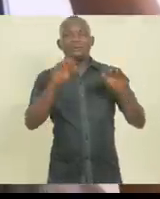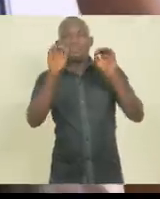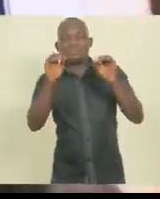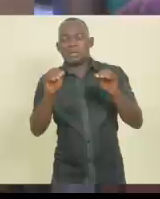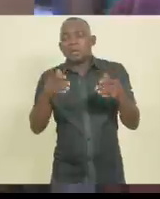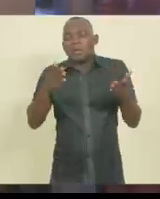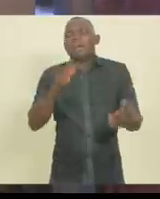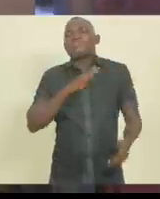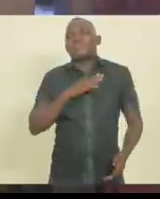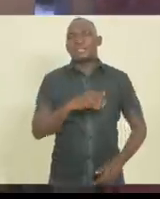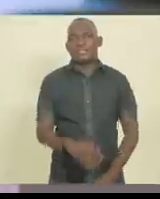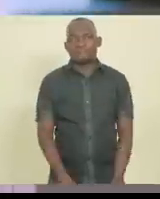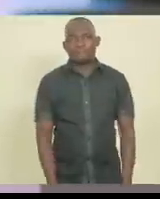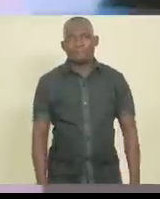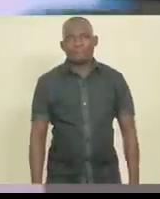Hallelujah. Amen.